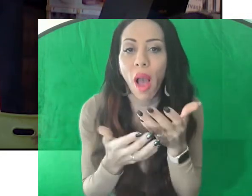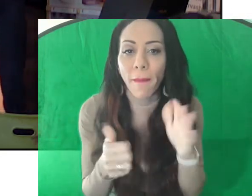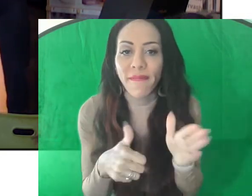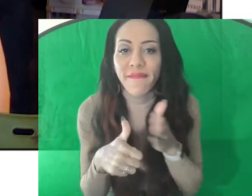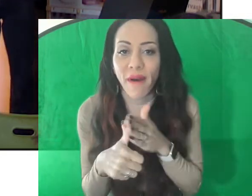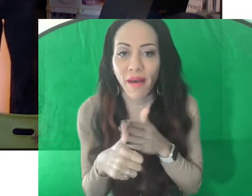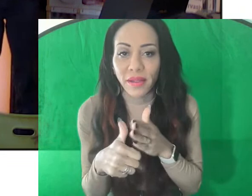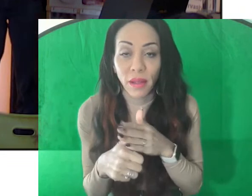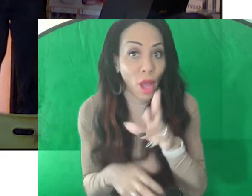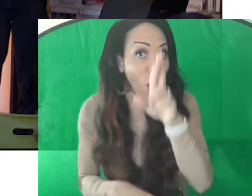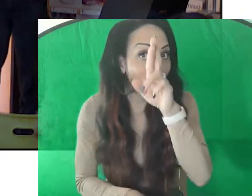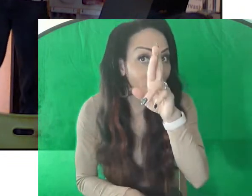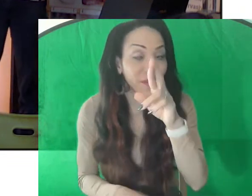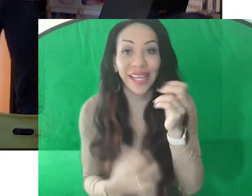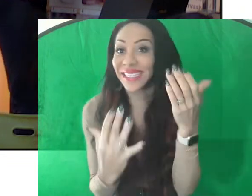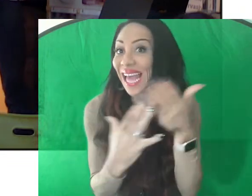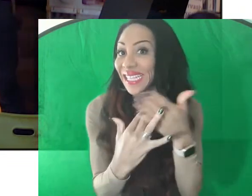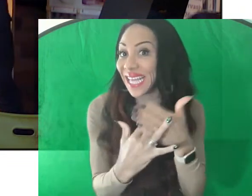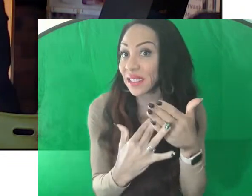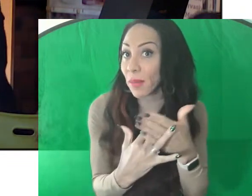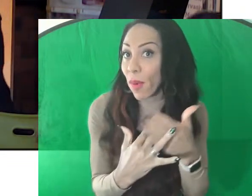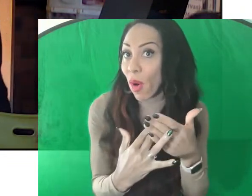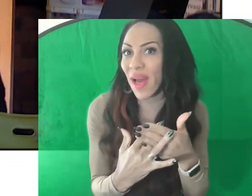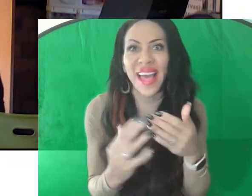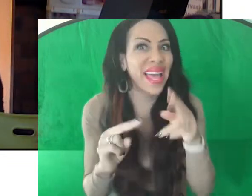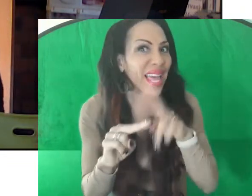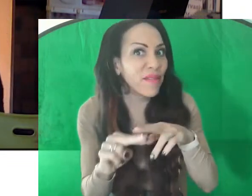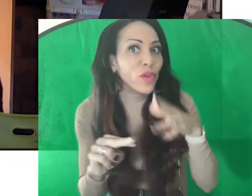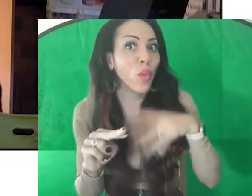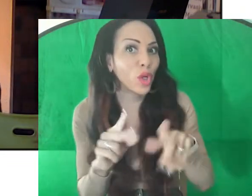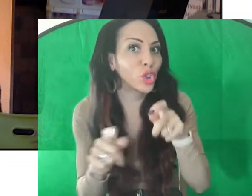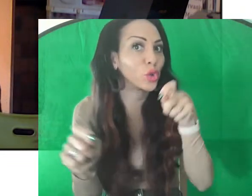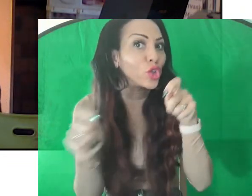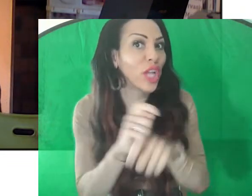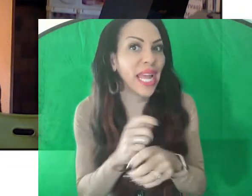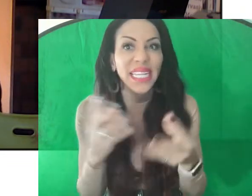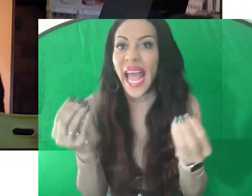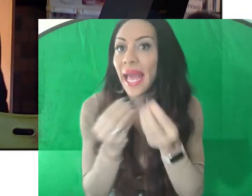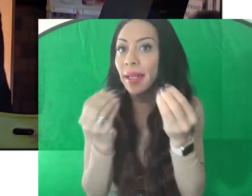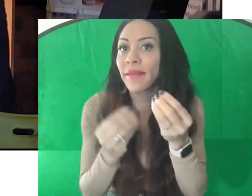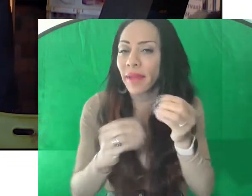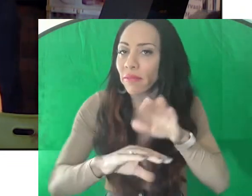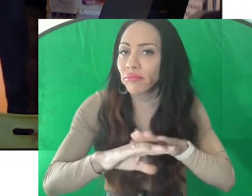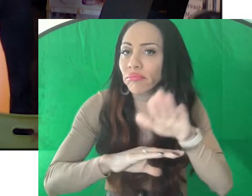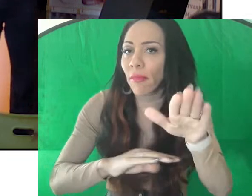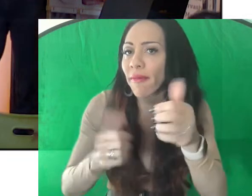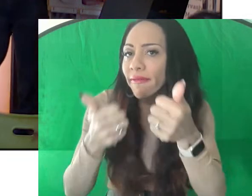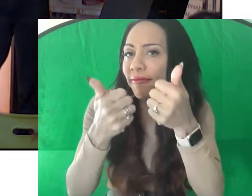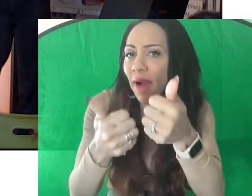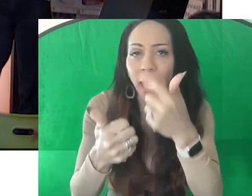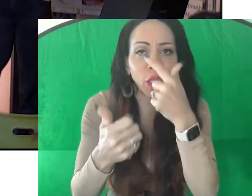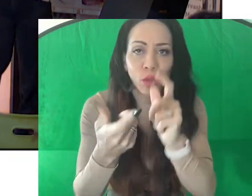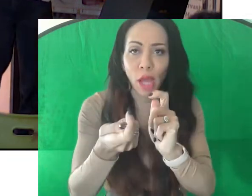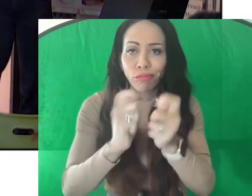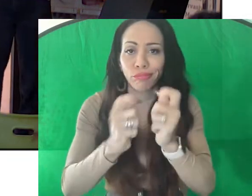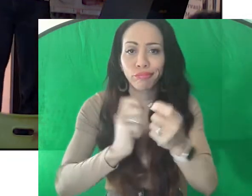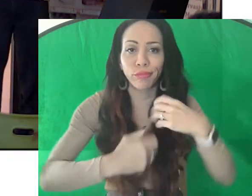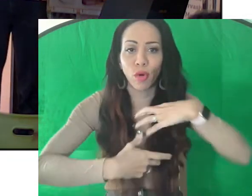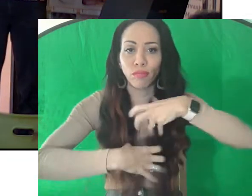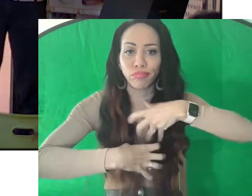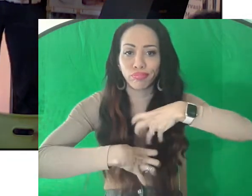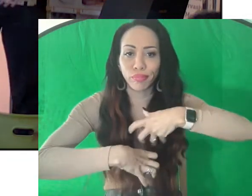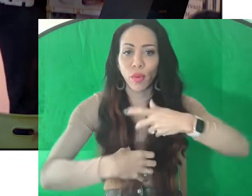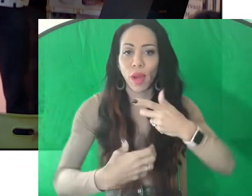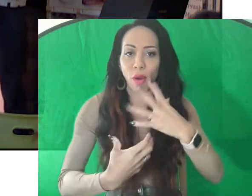hopefully accessible, but if there's anything that you want to adopt or change for you, that's absolutely fine as well. So what we're going to do is I'm going to